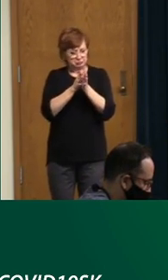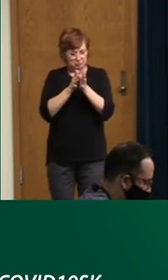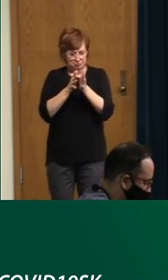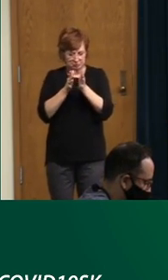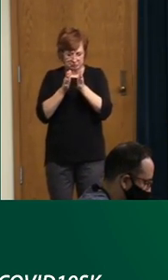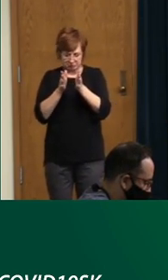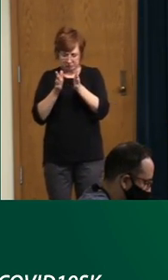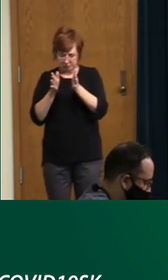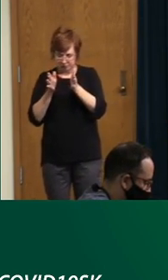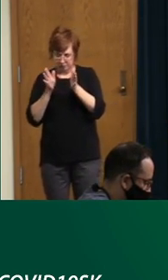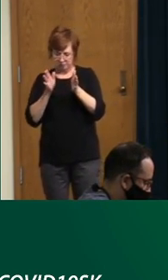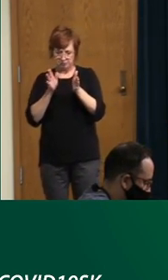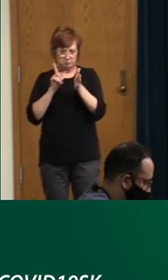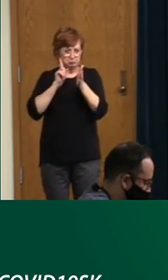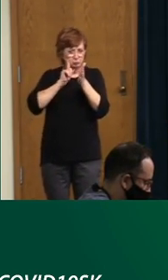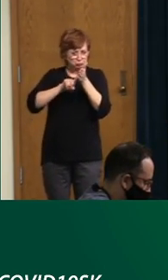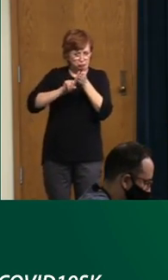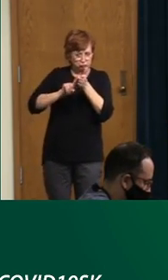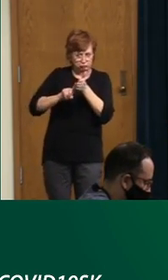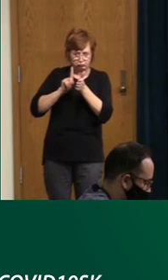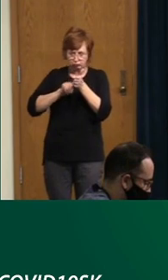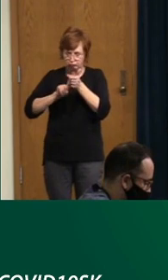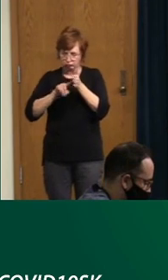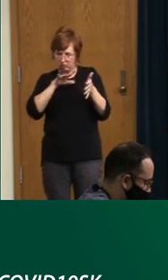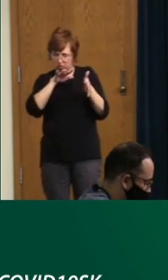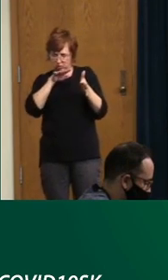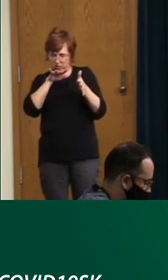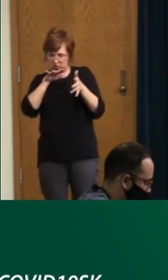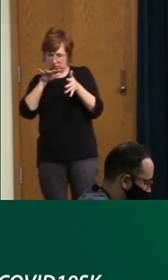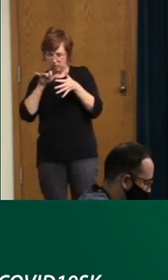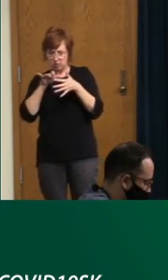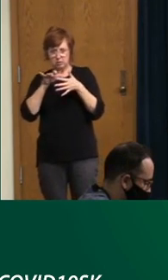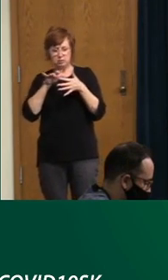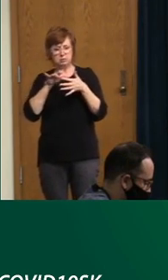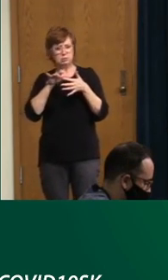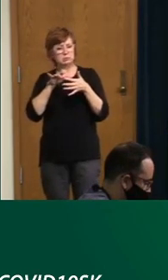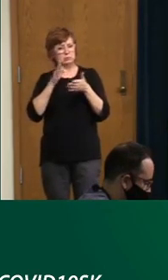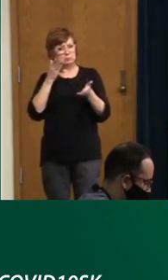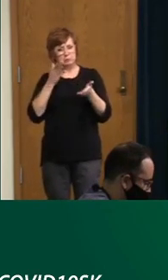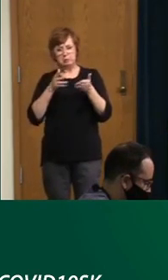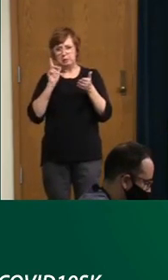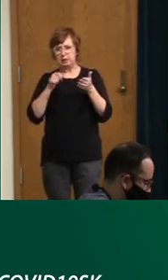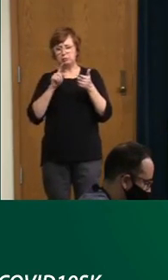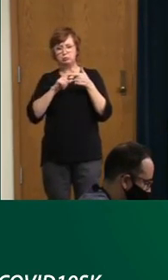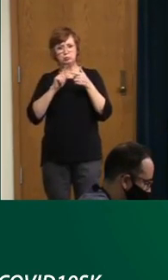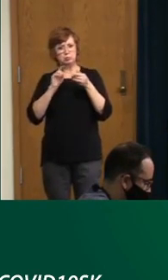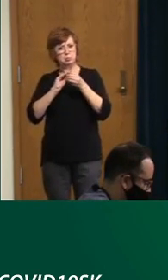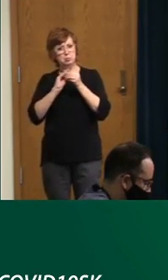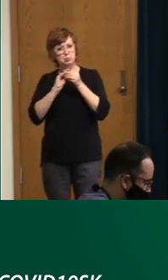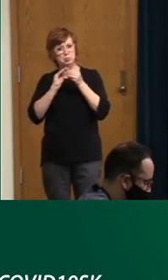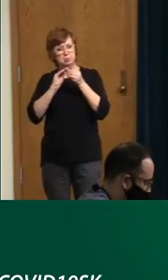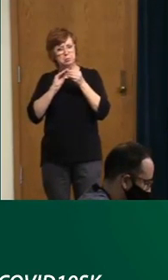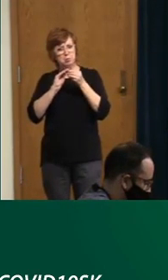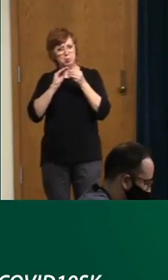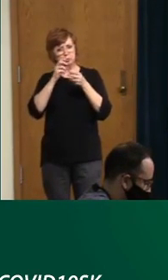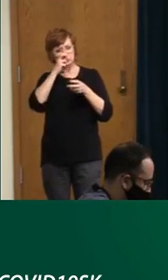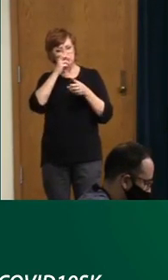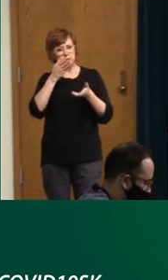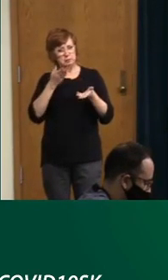sectors, which could mean tightening up guidelines, some voluntary changes in the layouts, which further